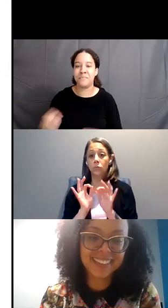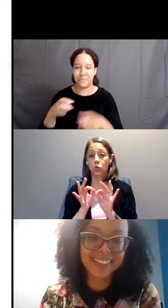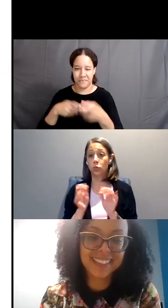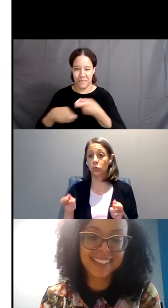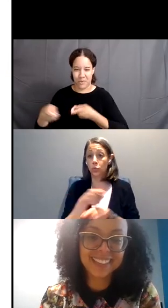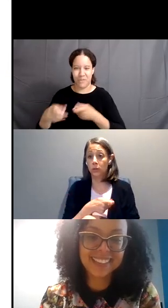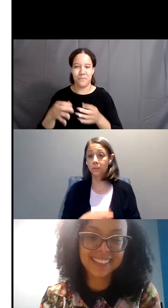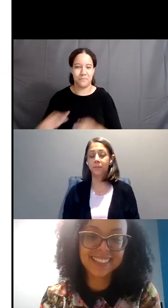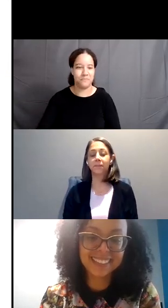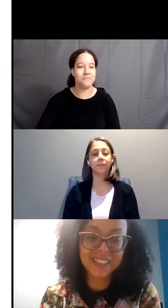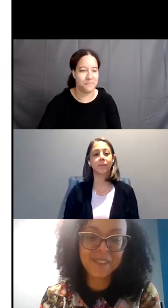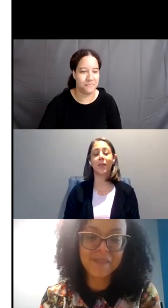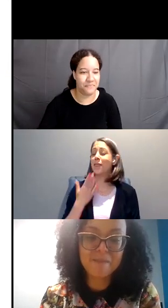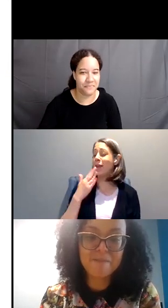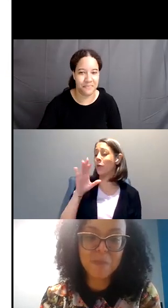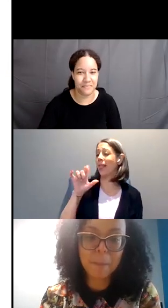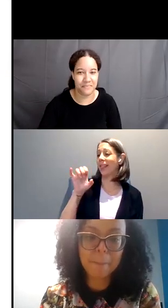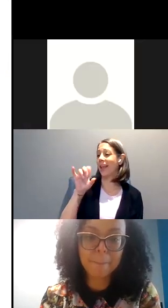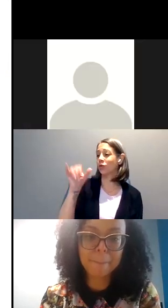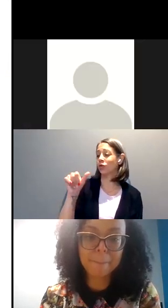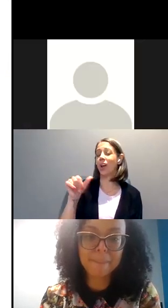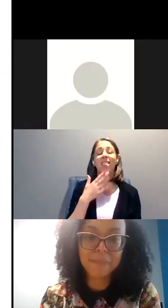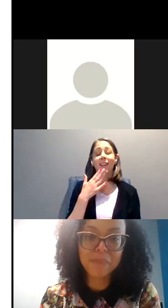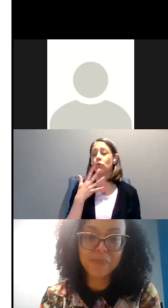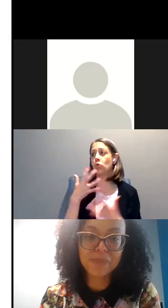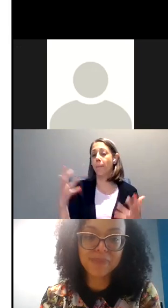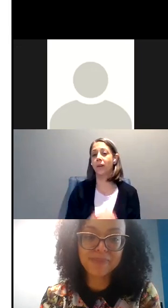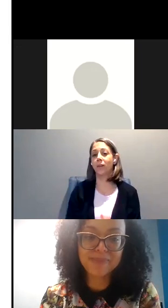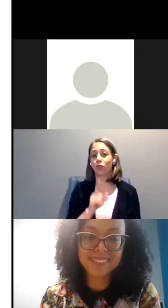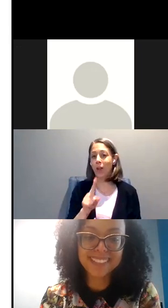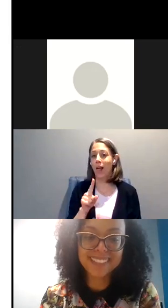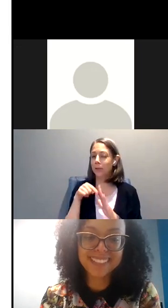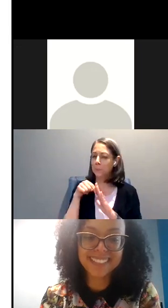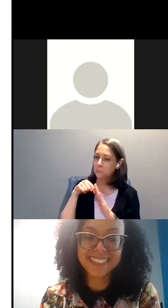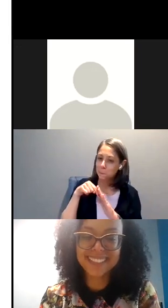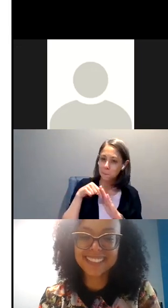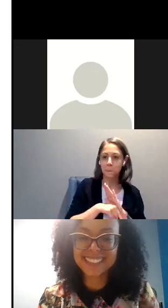Thank you, Electra. Thank you so much. That was a really thorough